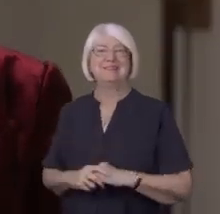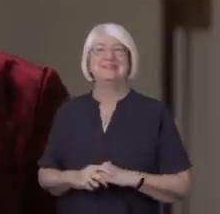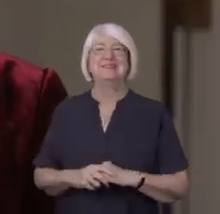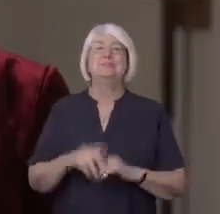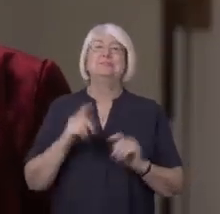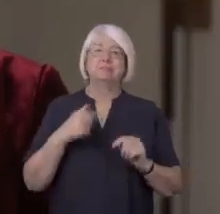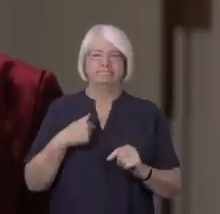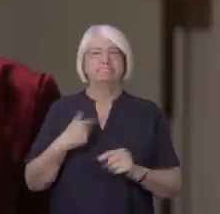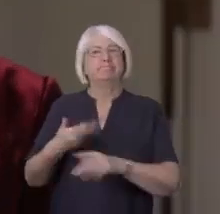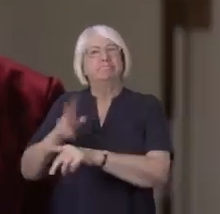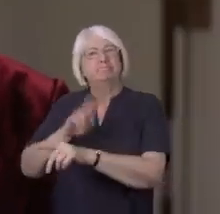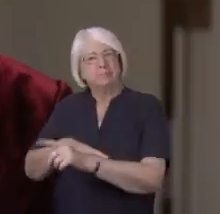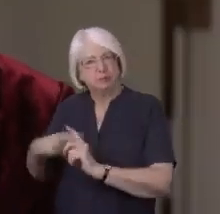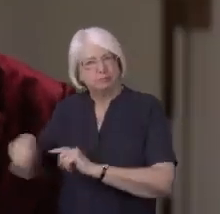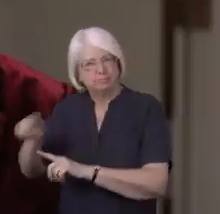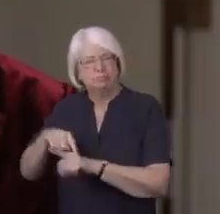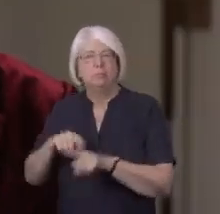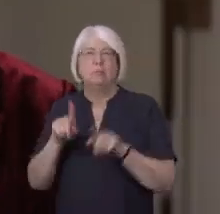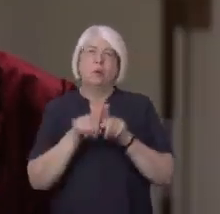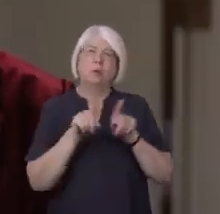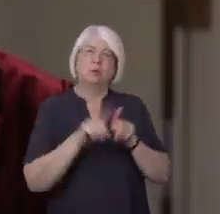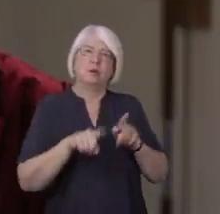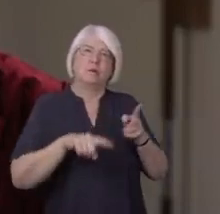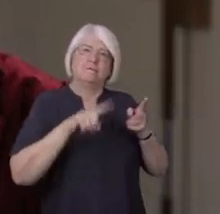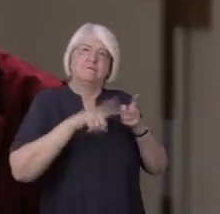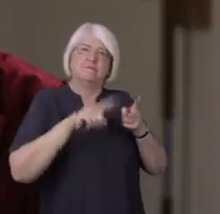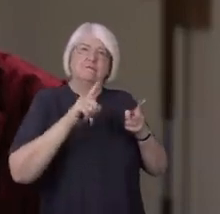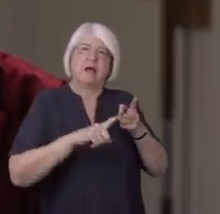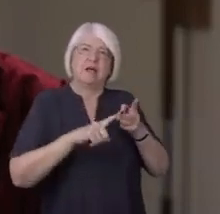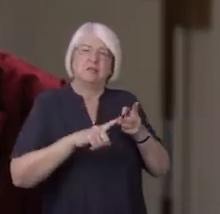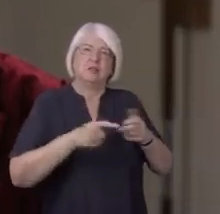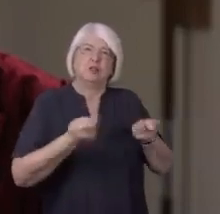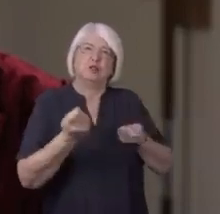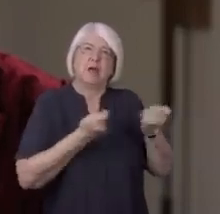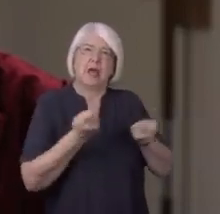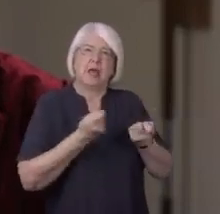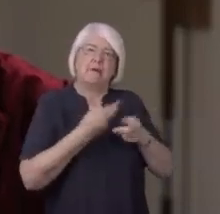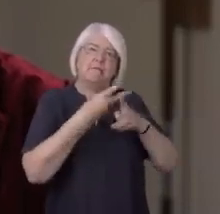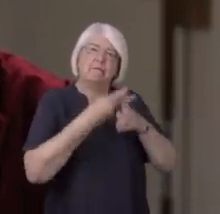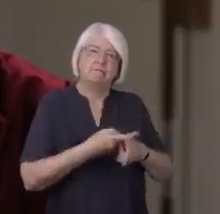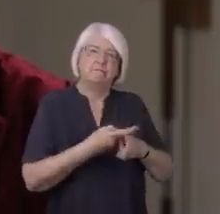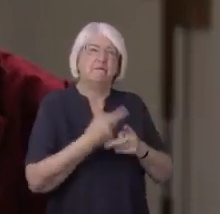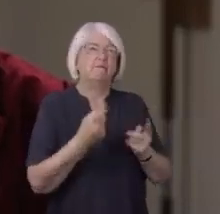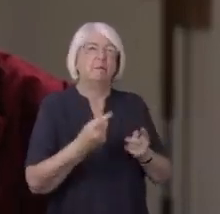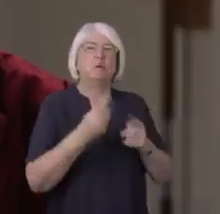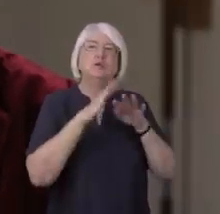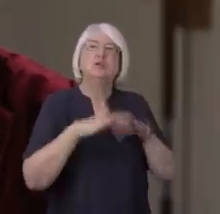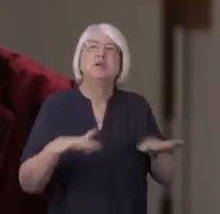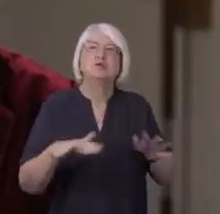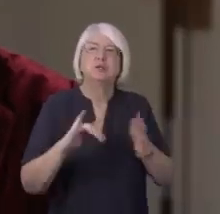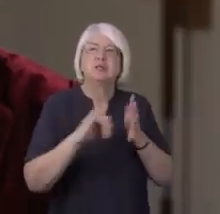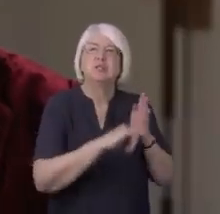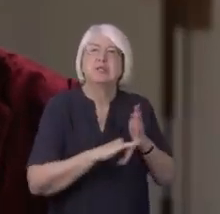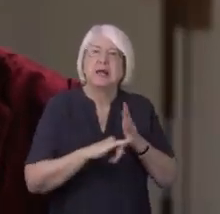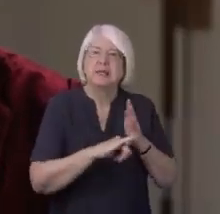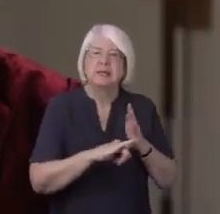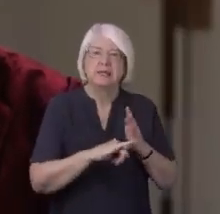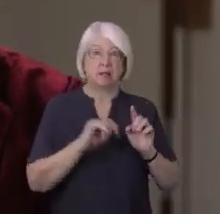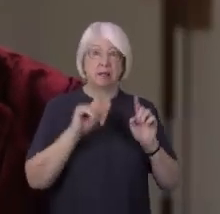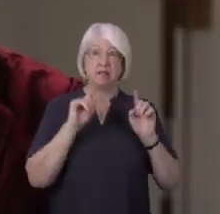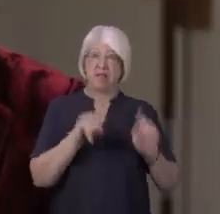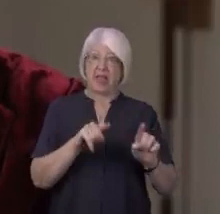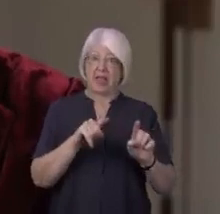serving as Bishop for this county and city, it is my privilege to be Vice Chair of Trustees for the Children's Society,